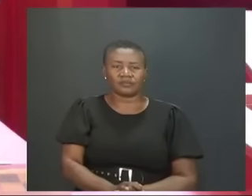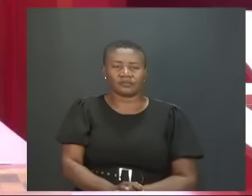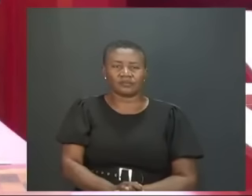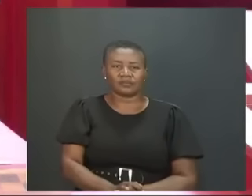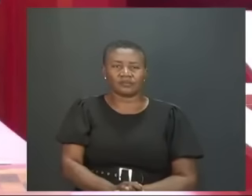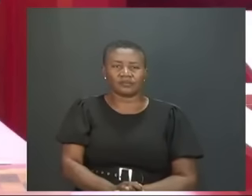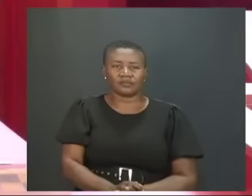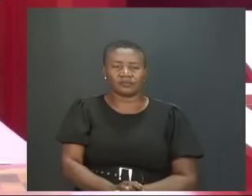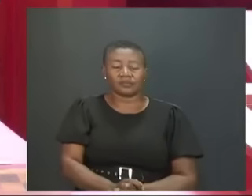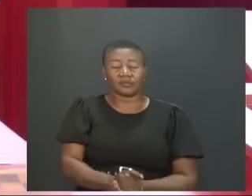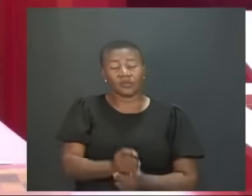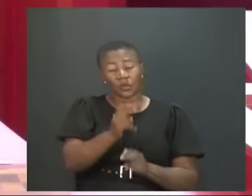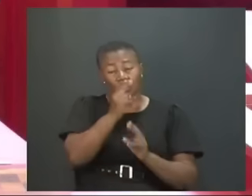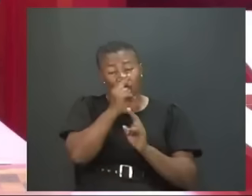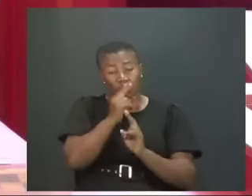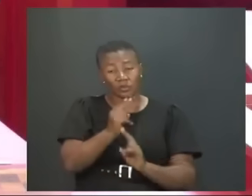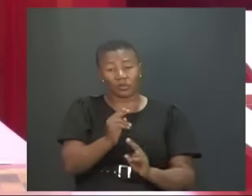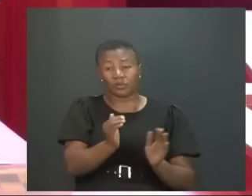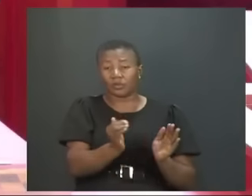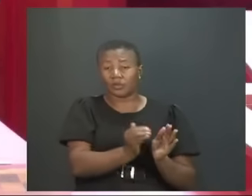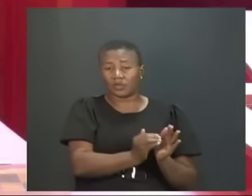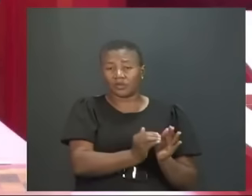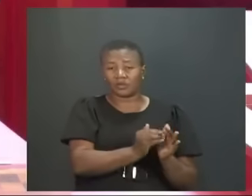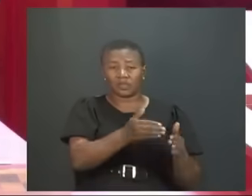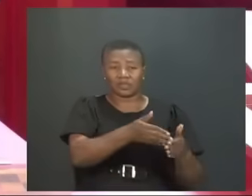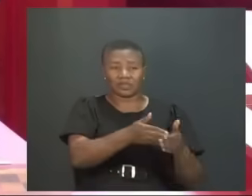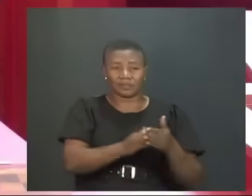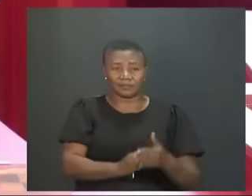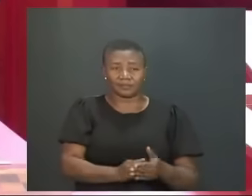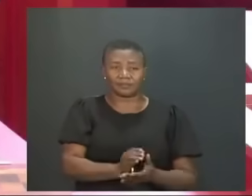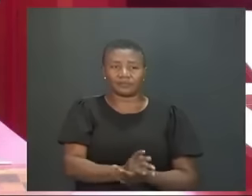Honorable Minority Leader.